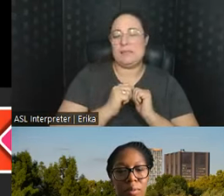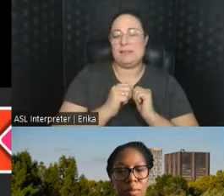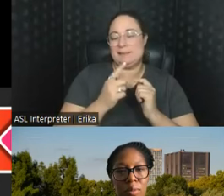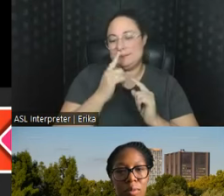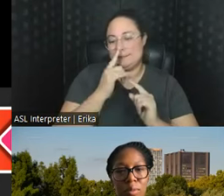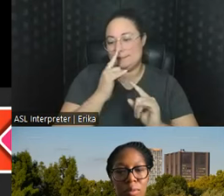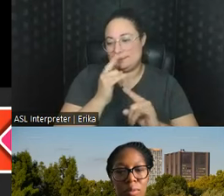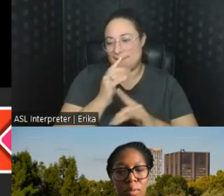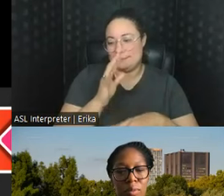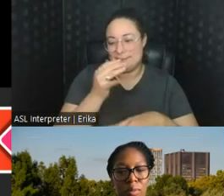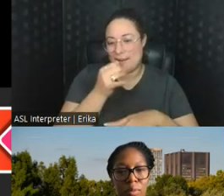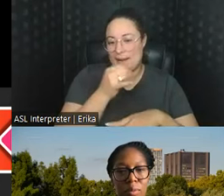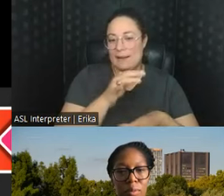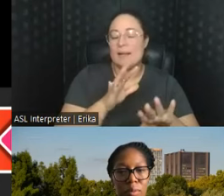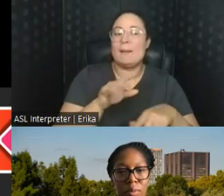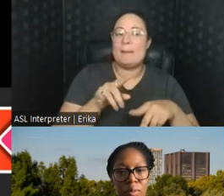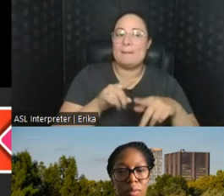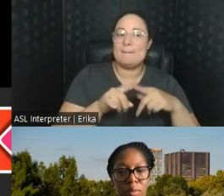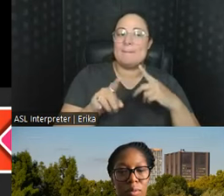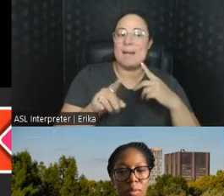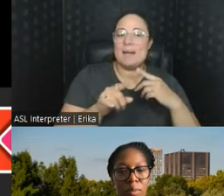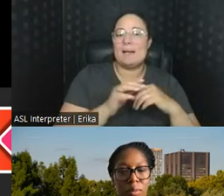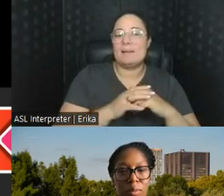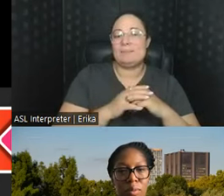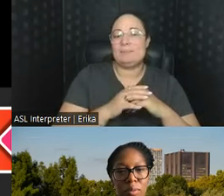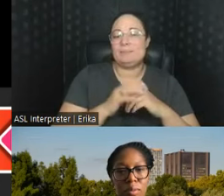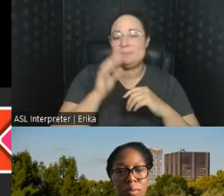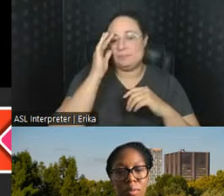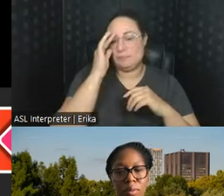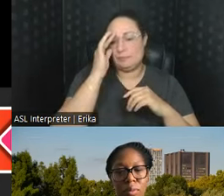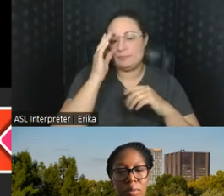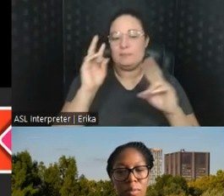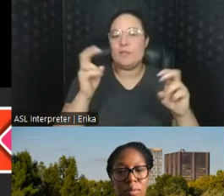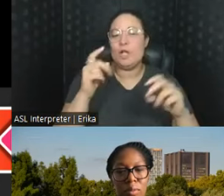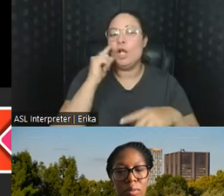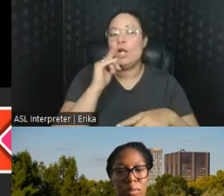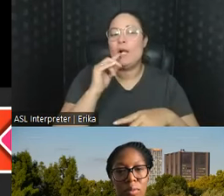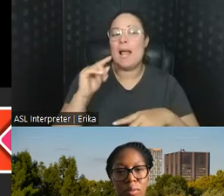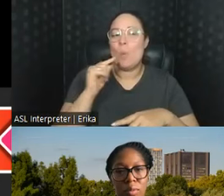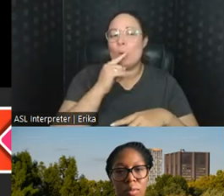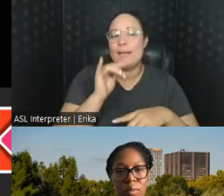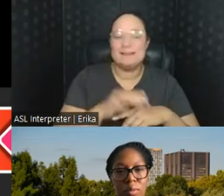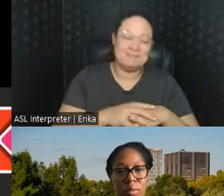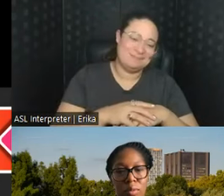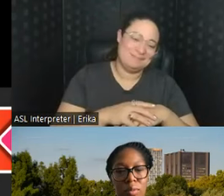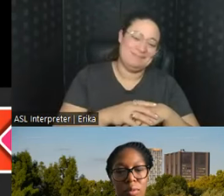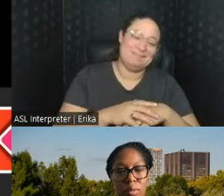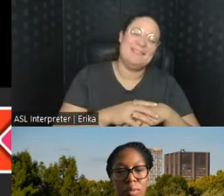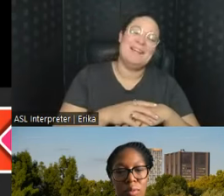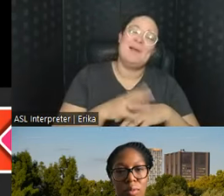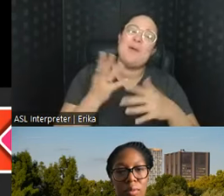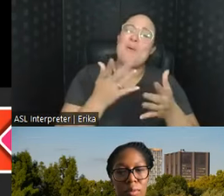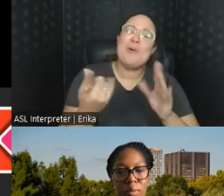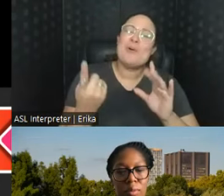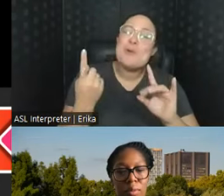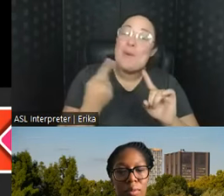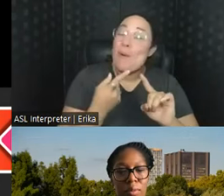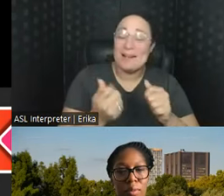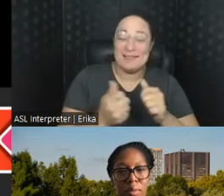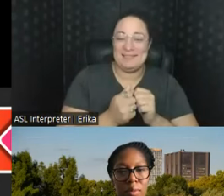my opinion, they're just, kind of to that previous point. Well, what are you describing here? Let's get to the point here